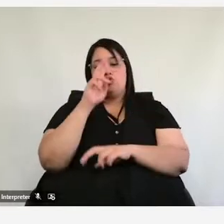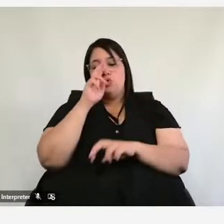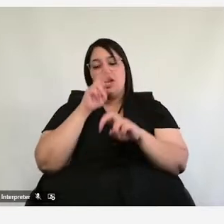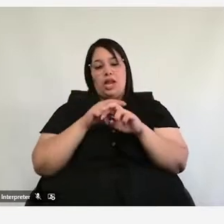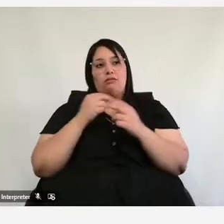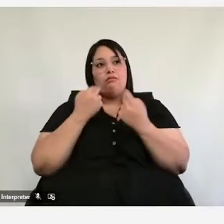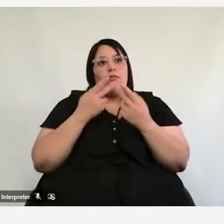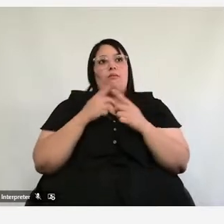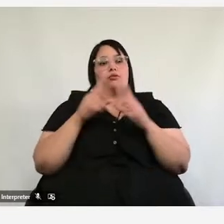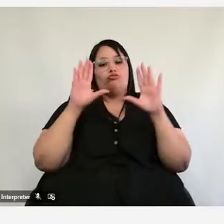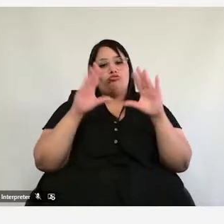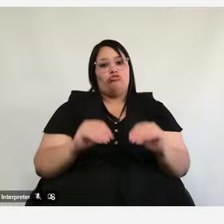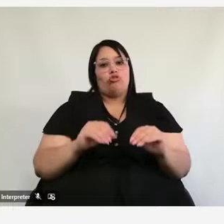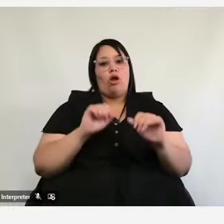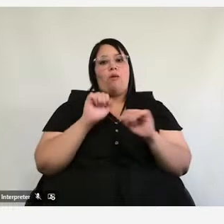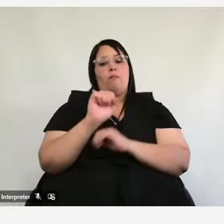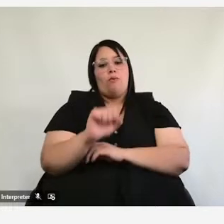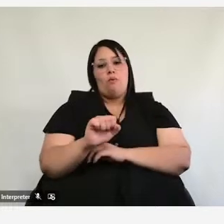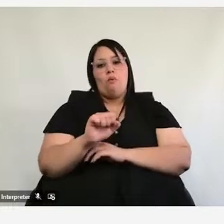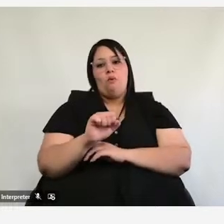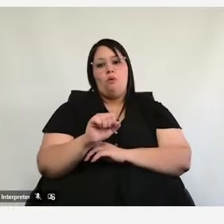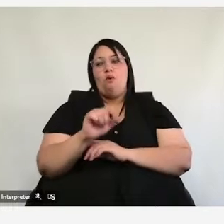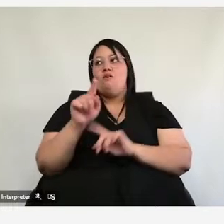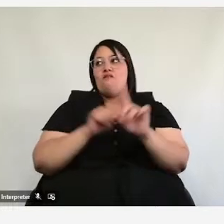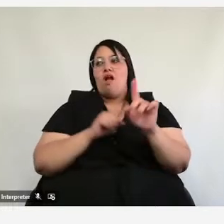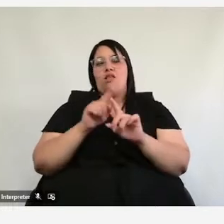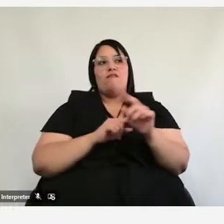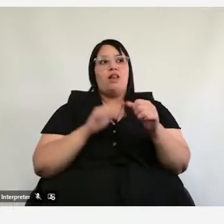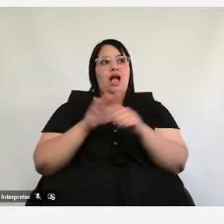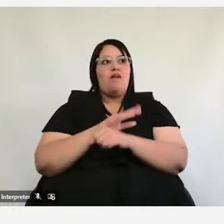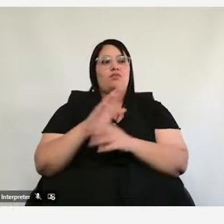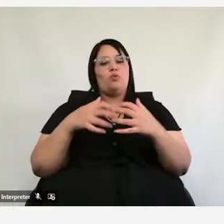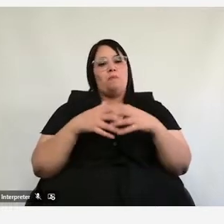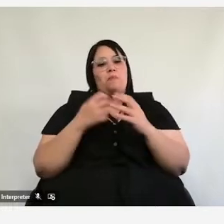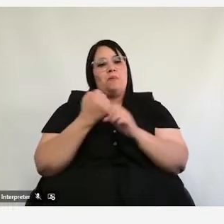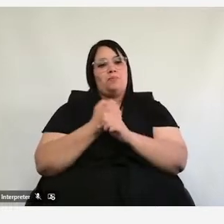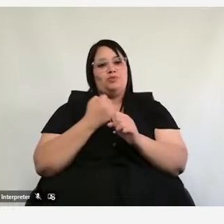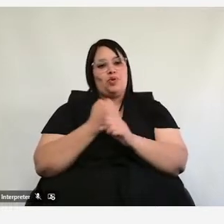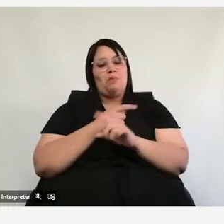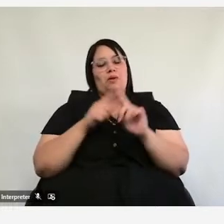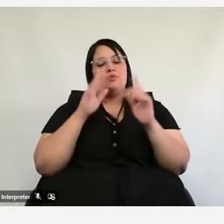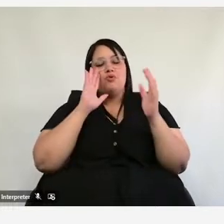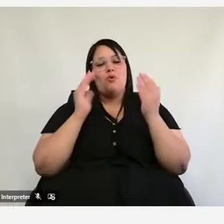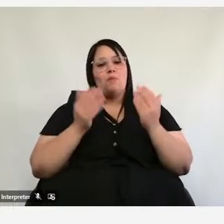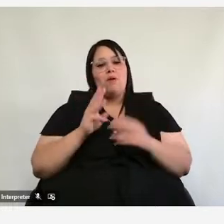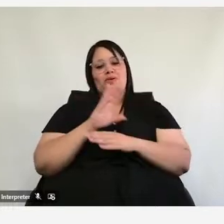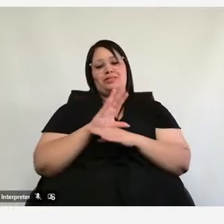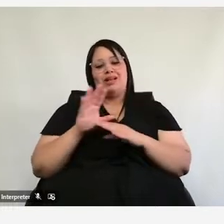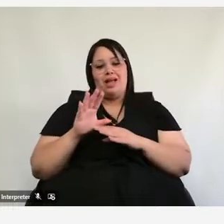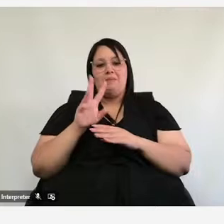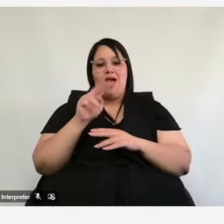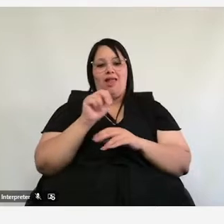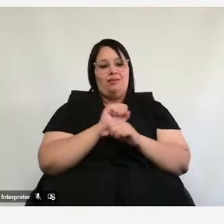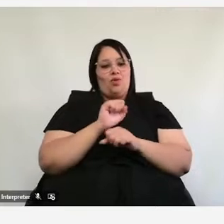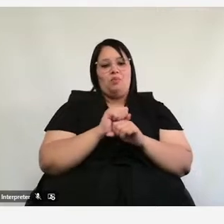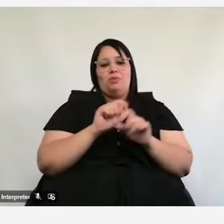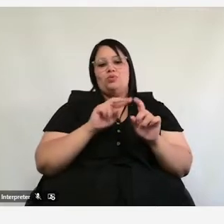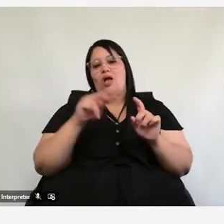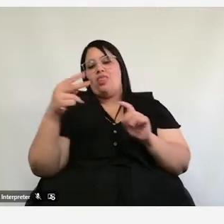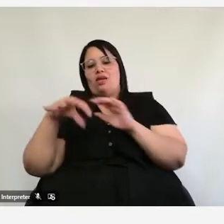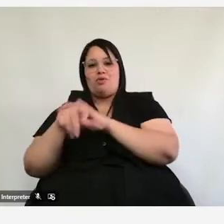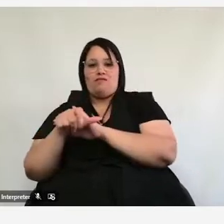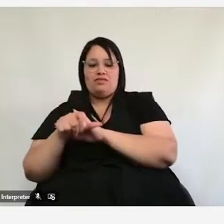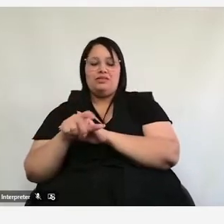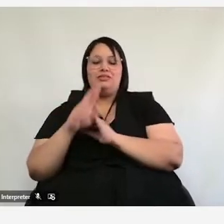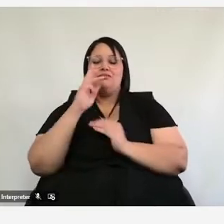up by stopping mask your failures to create jobs by comparing Western Cape unemployment to other provinces.